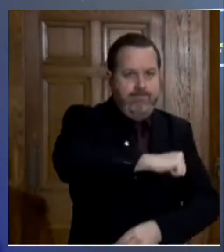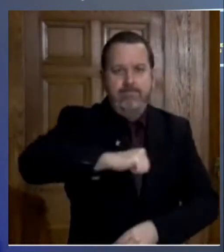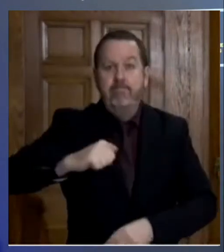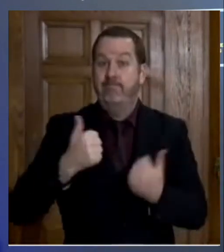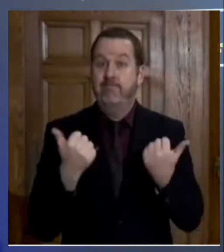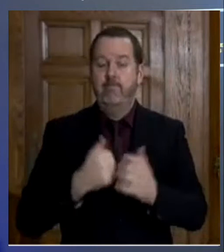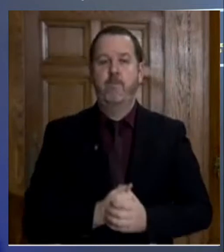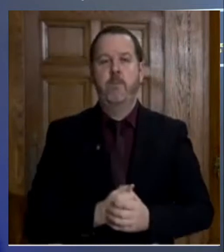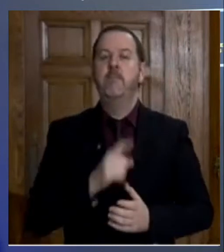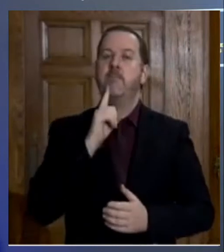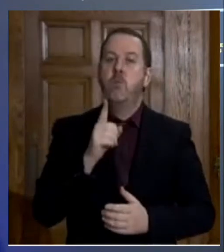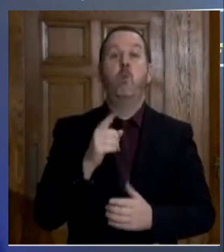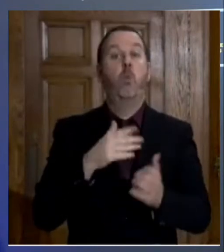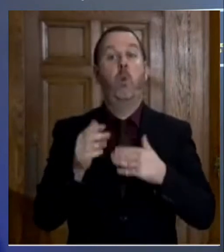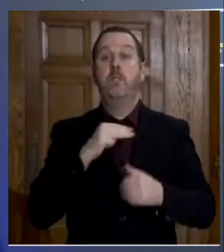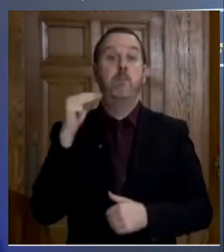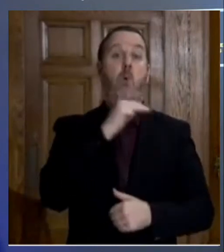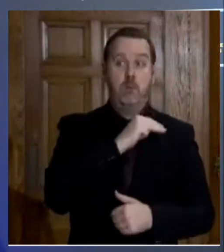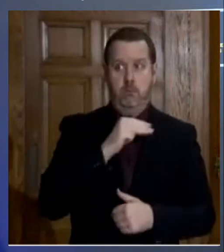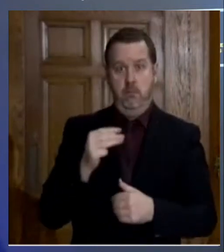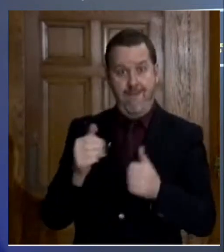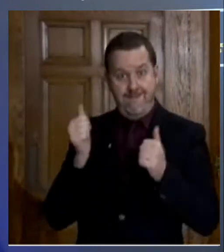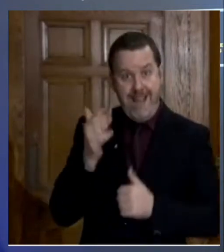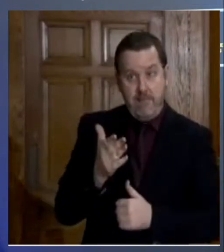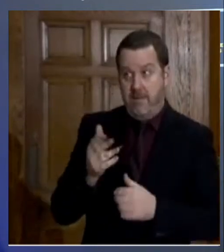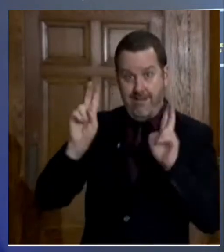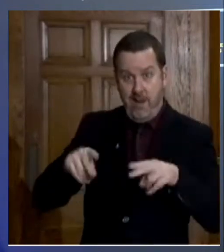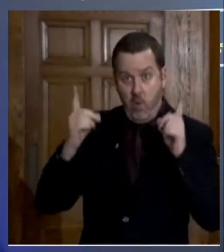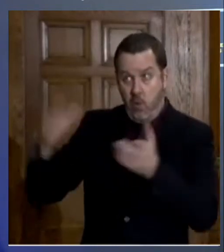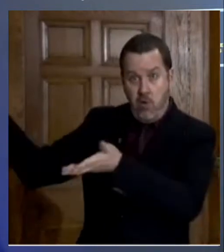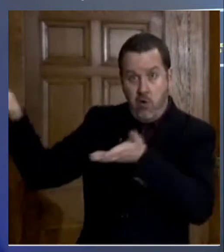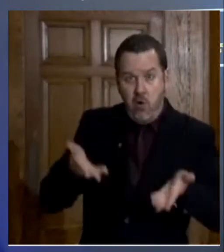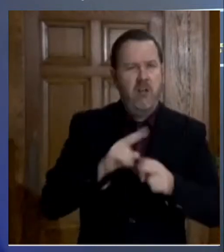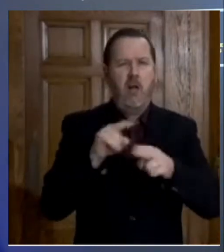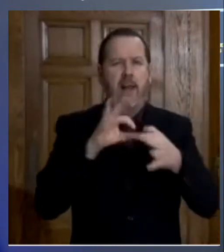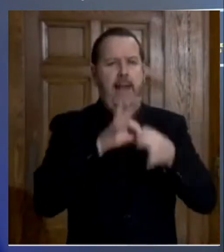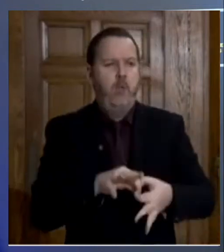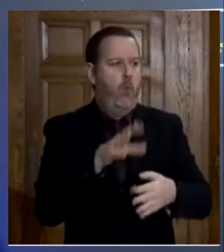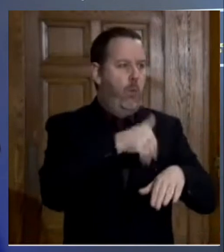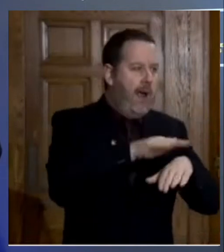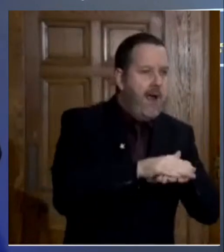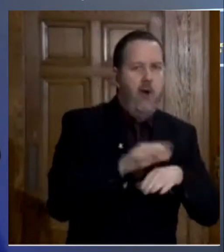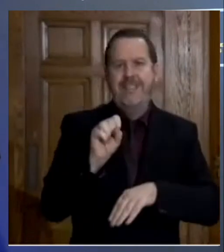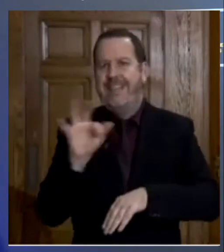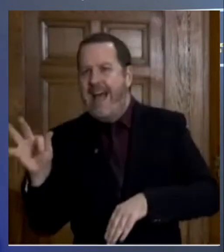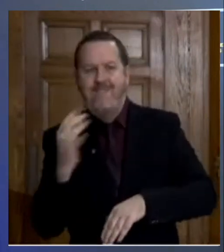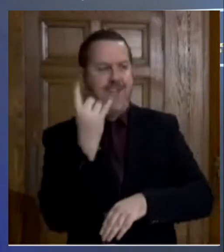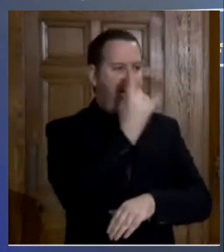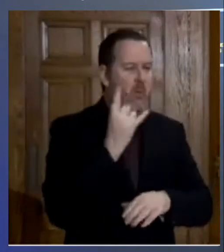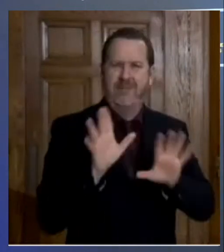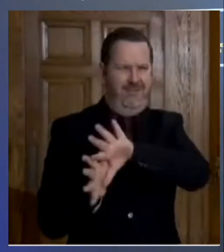of supplies is the key limiting factor at present, not locations or staffing or operating hours.